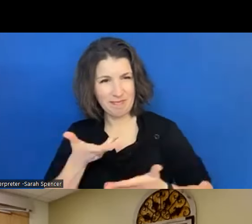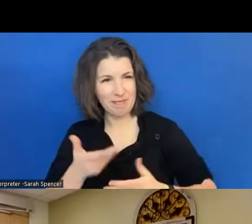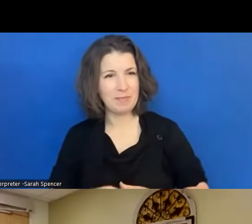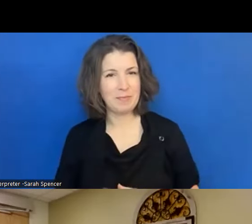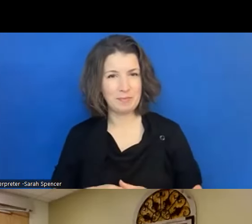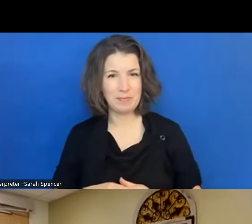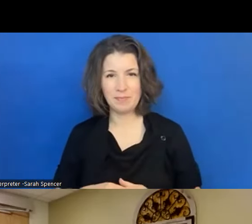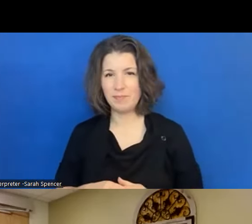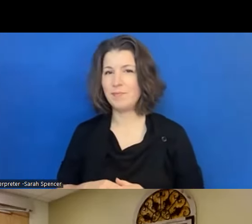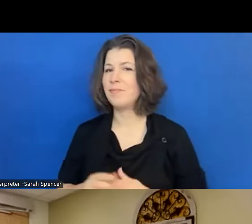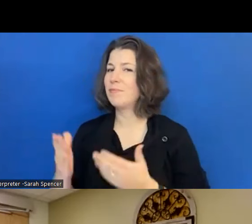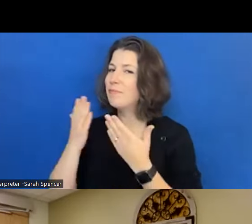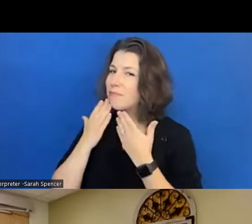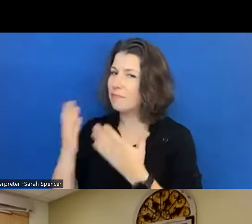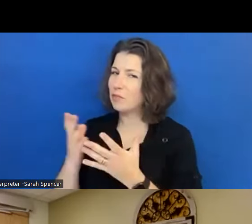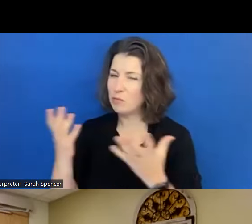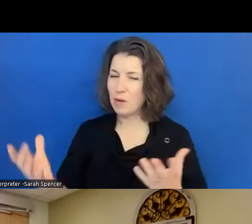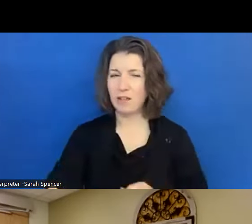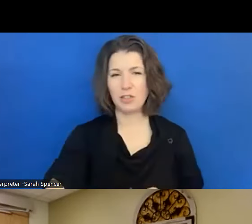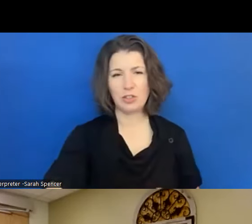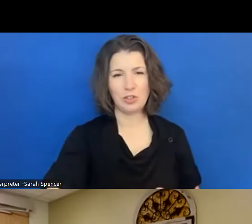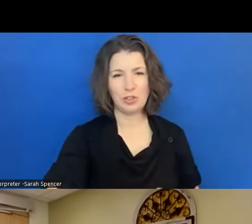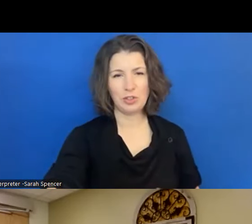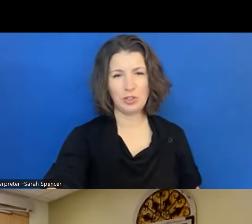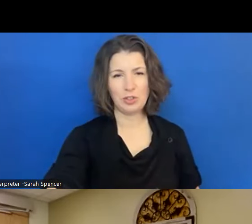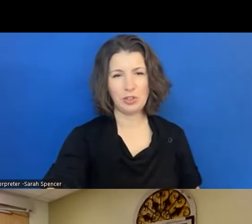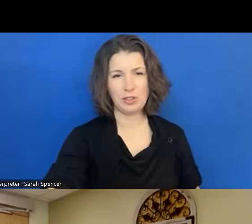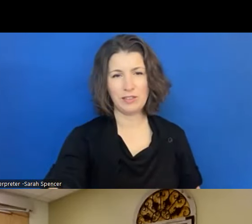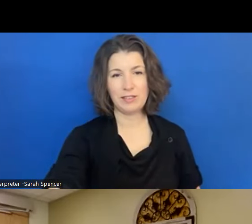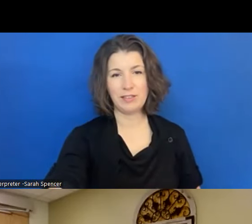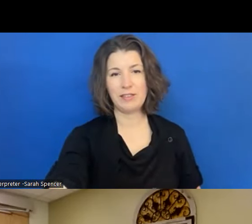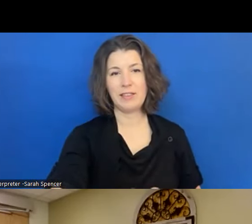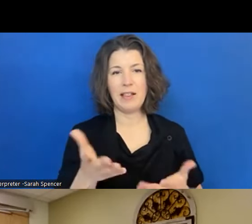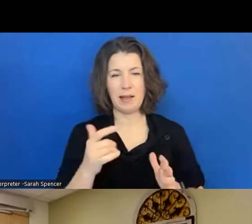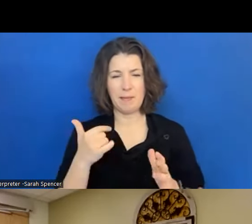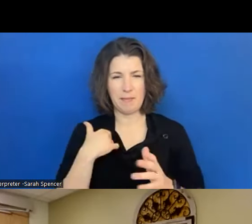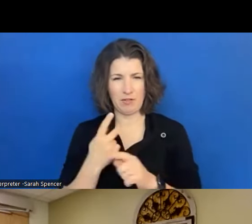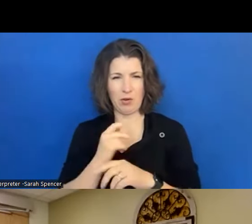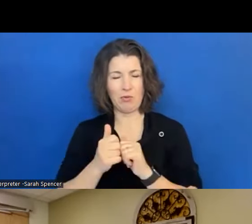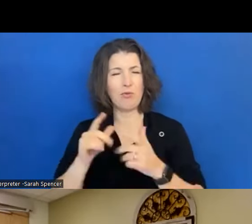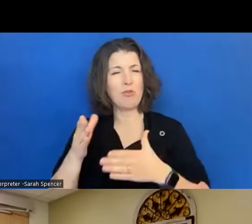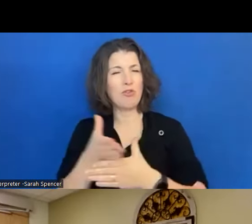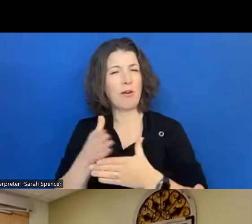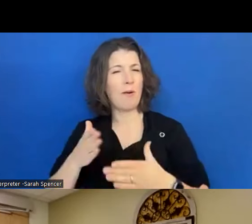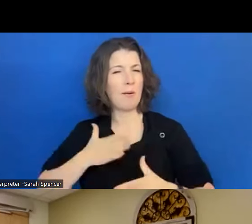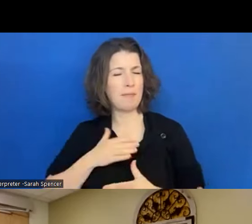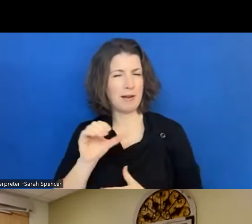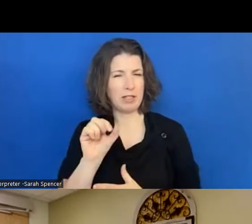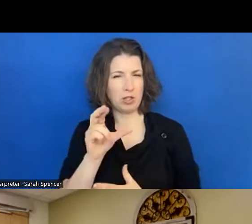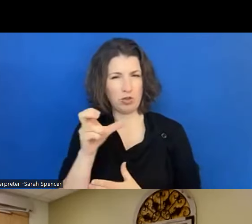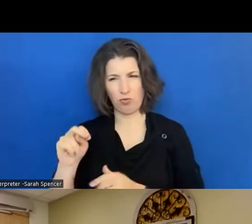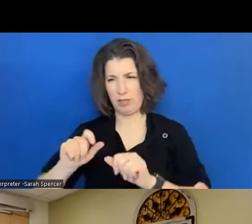Thank you so much. Let me figure out how to share my screen here, and then we'll get